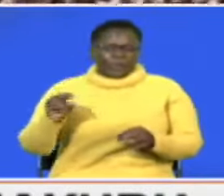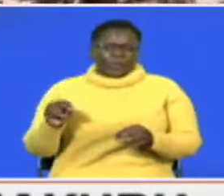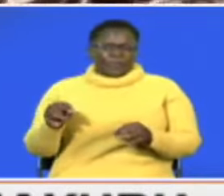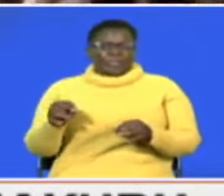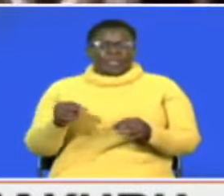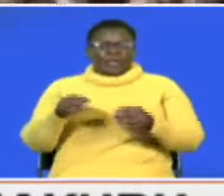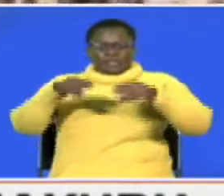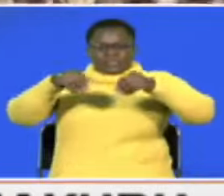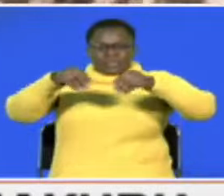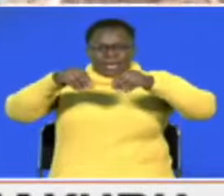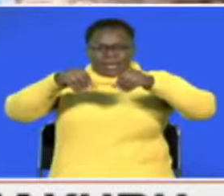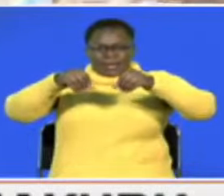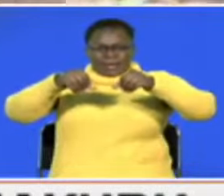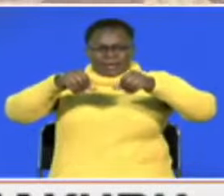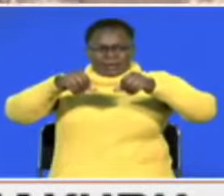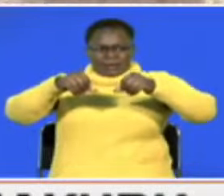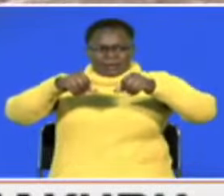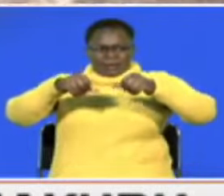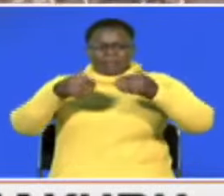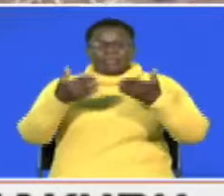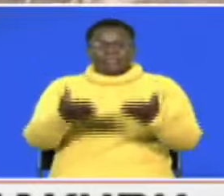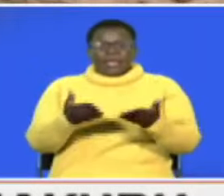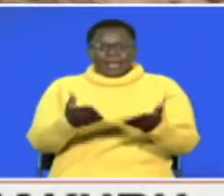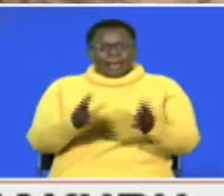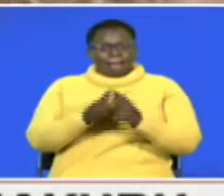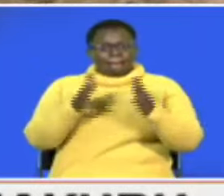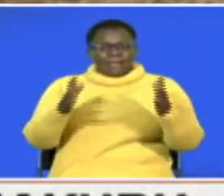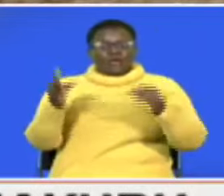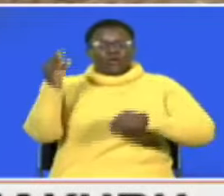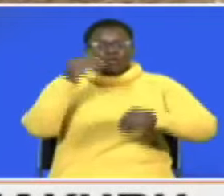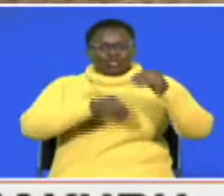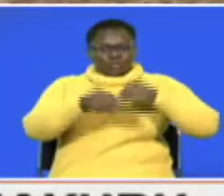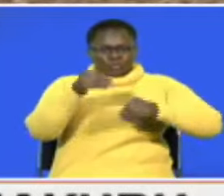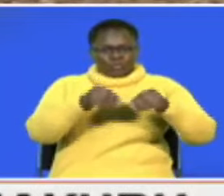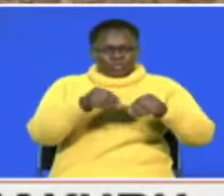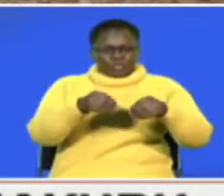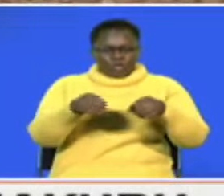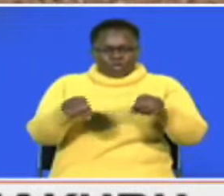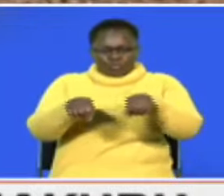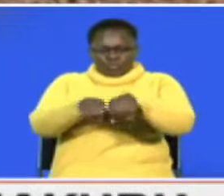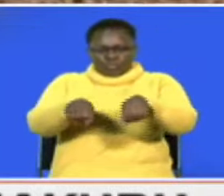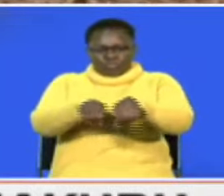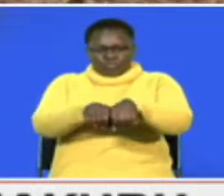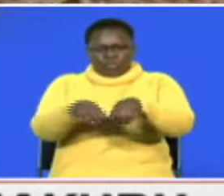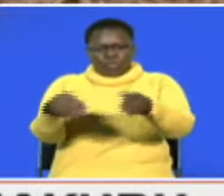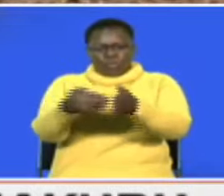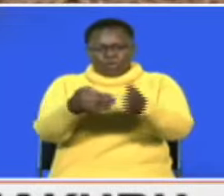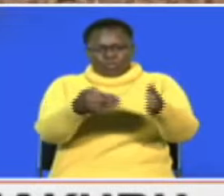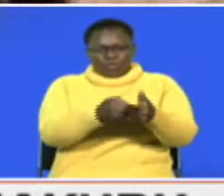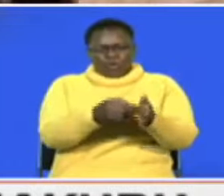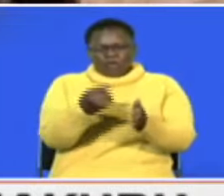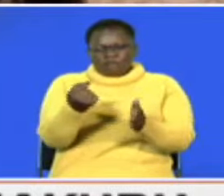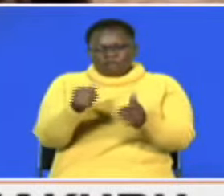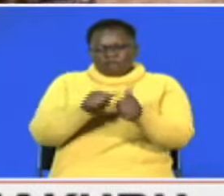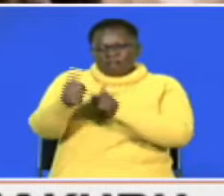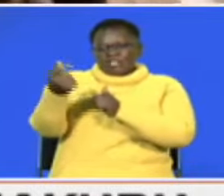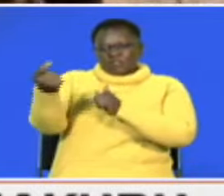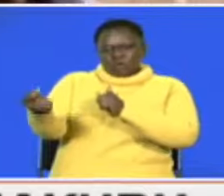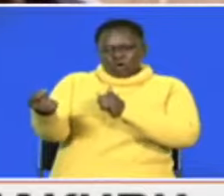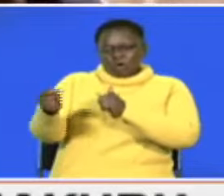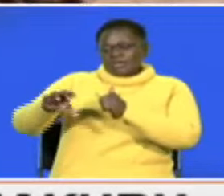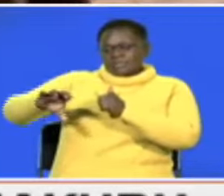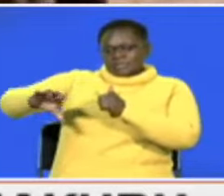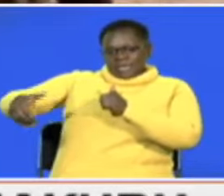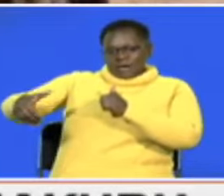Volcanic sand from Menengai crater has been identified as a major contributor to the blocked drainage systems. A few kilometers from the